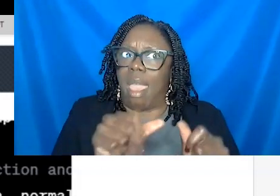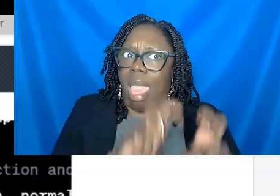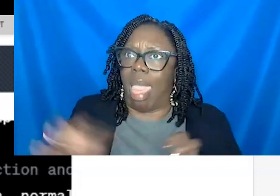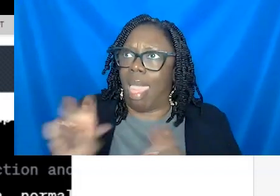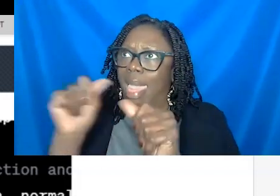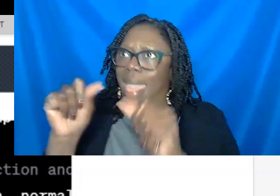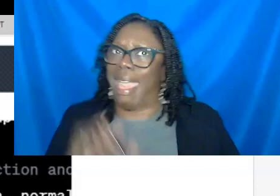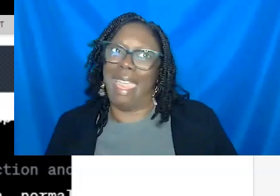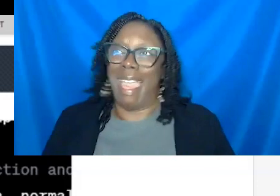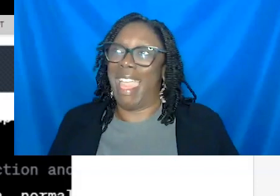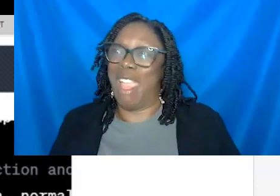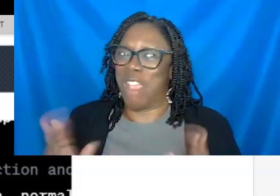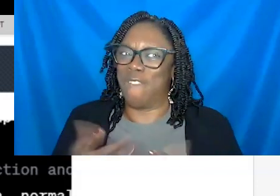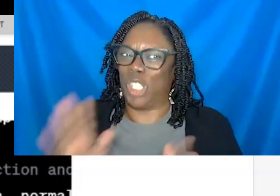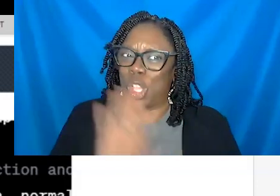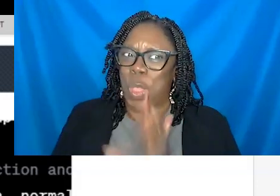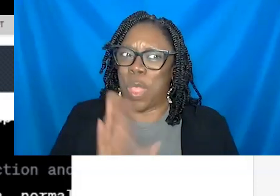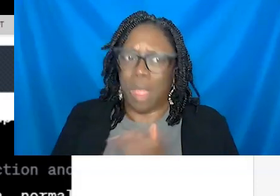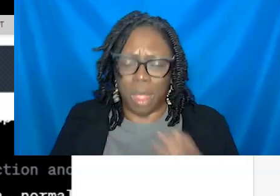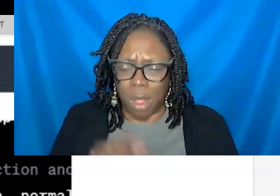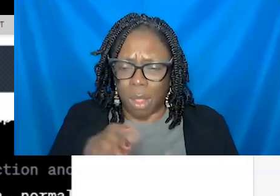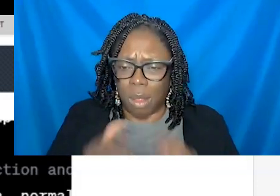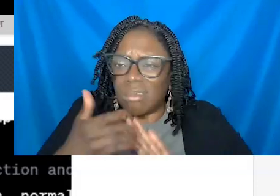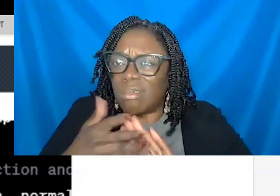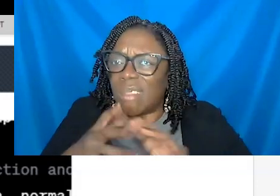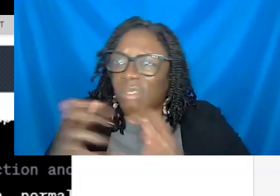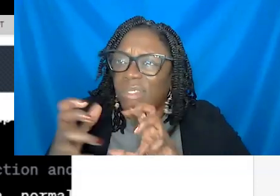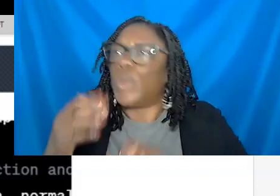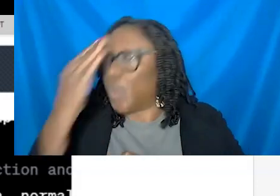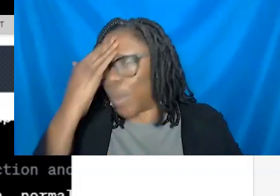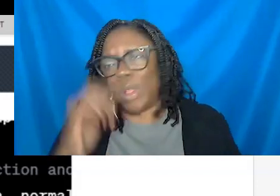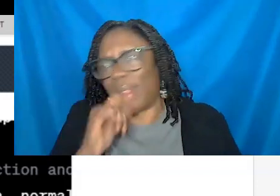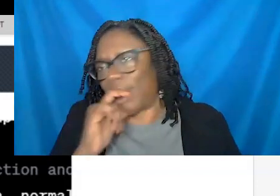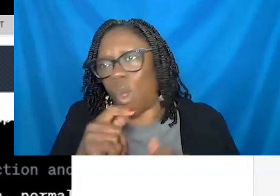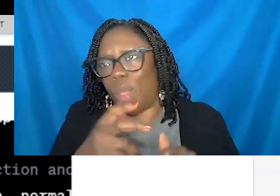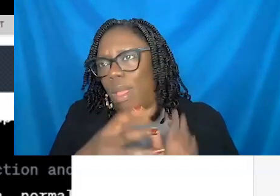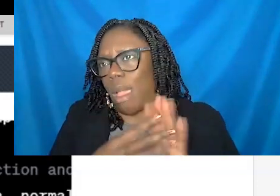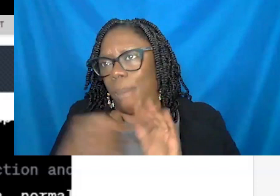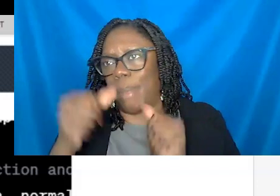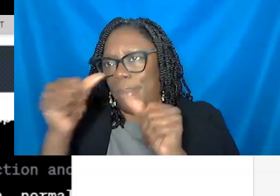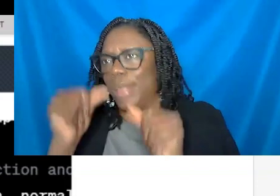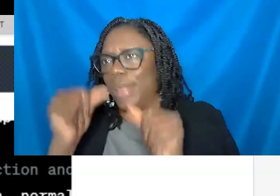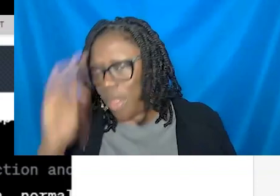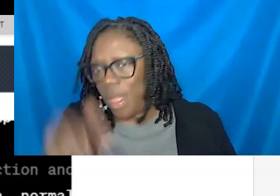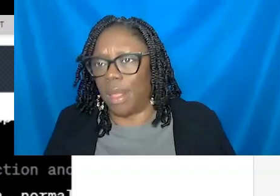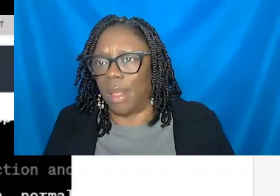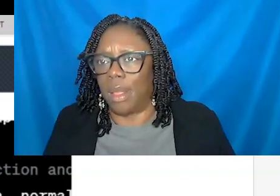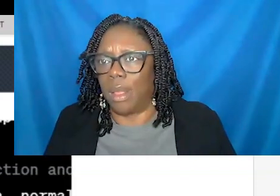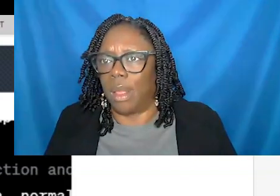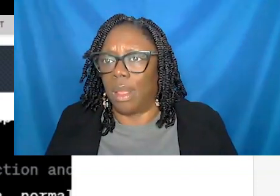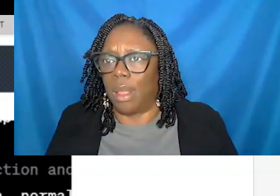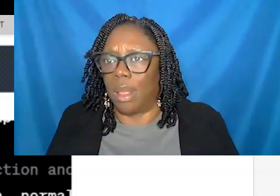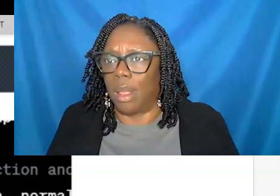turns out not working. And the integration of AI in your courses can actually take advantage of this. Like I keep picking on you,